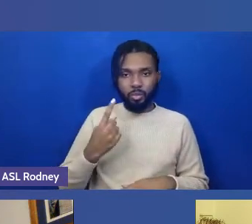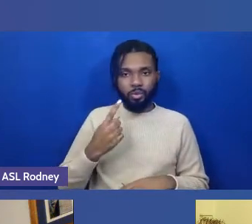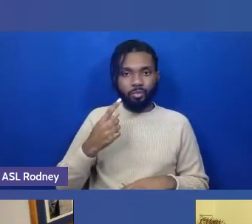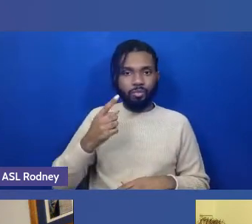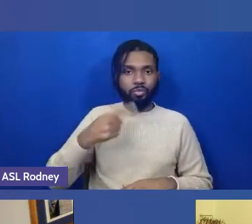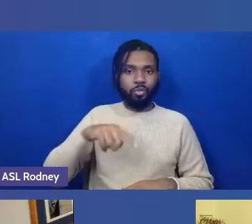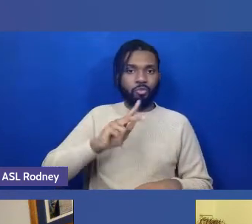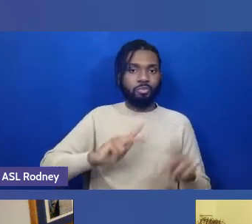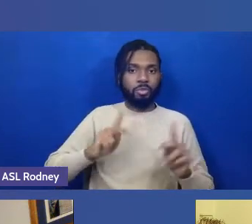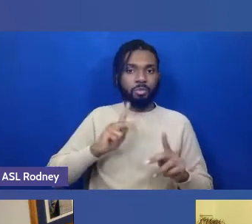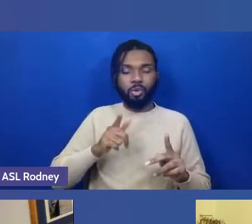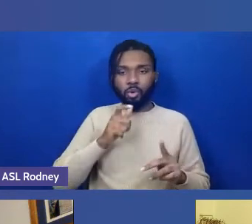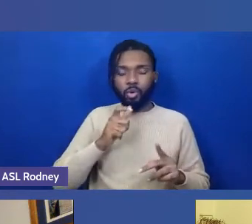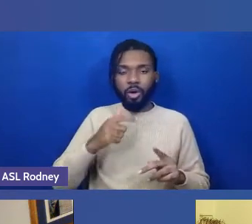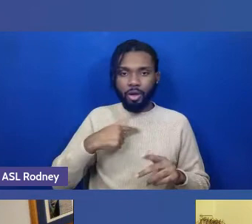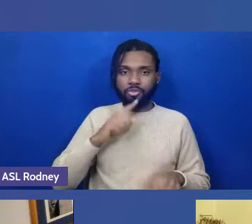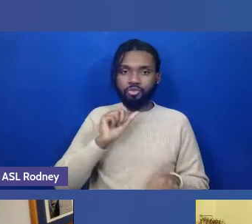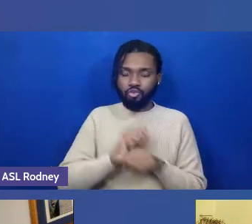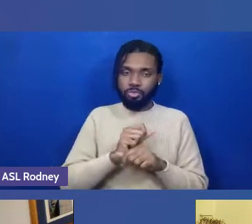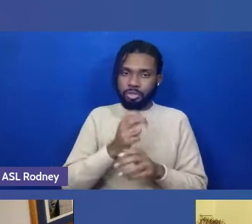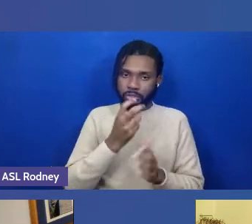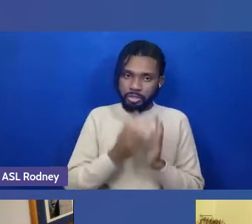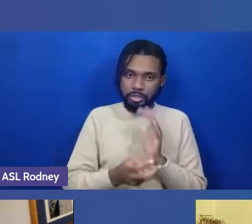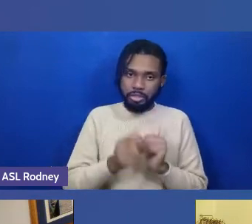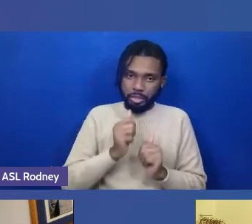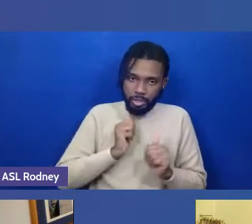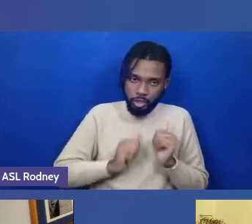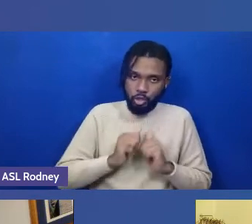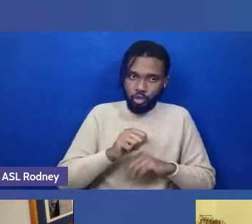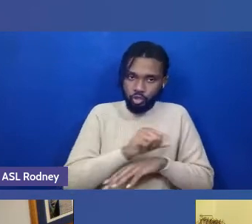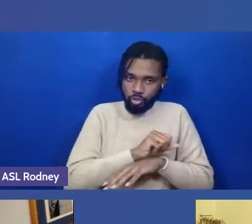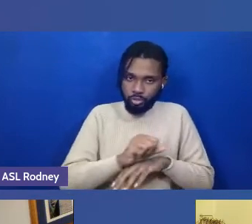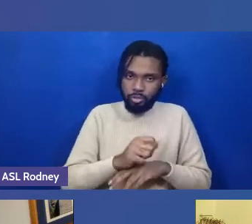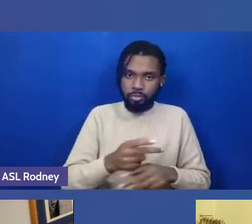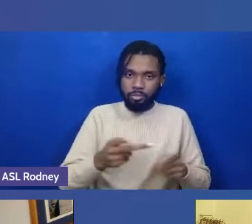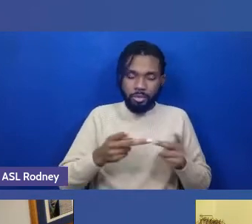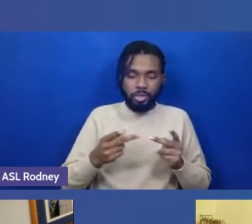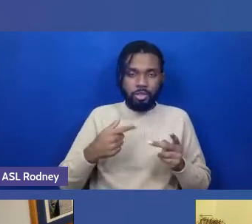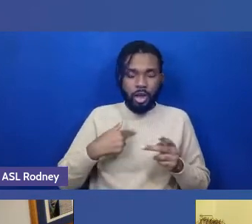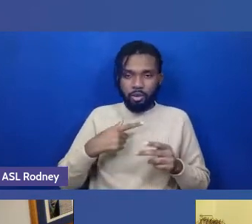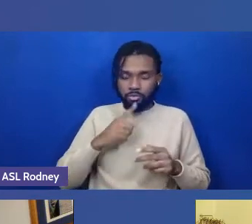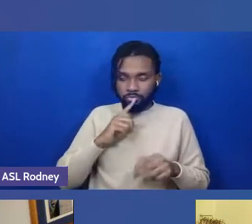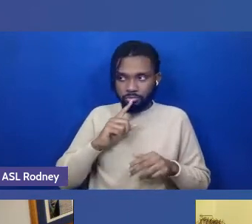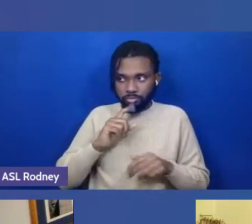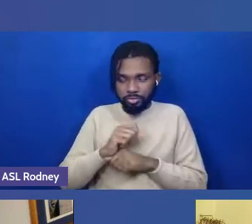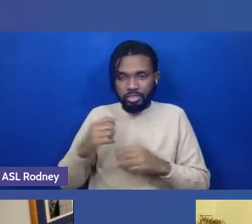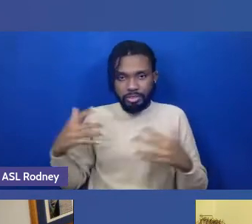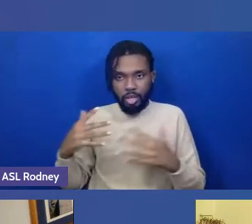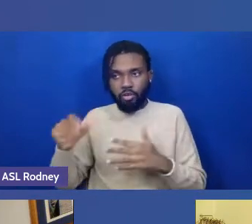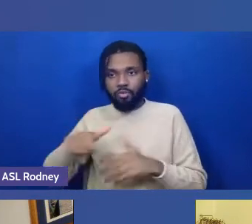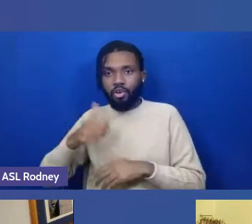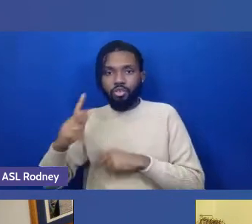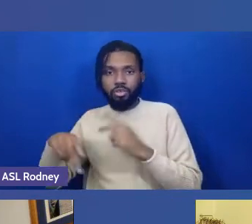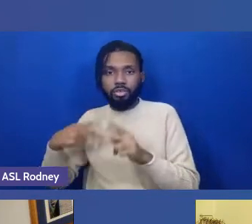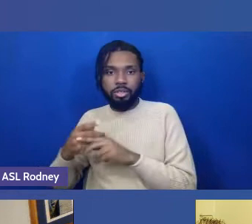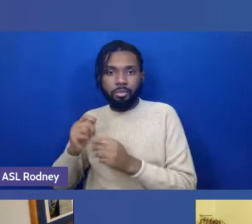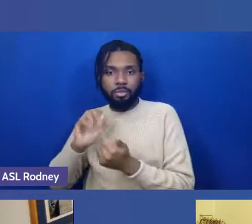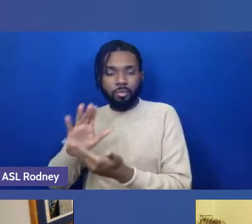a theater person. And I was like scared of like all other mediums, you know? And now I've been